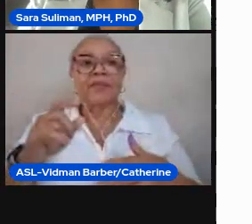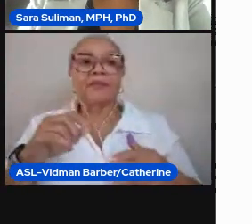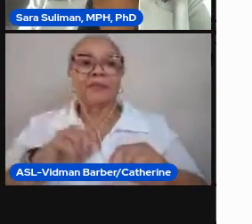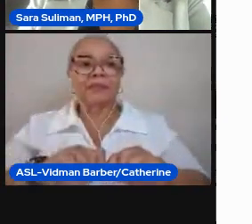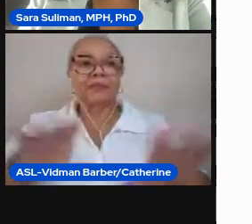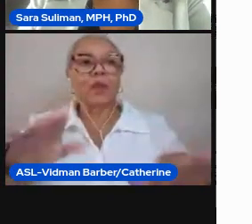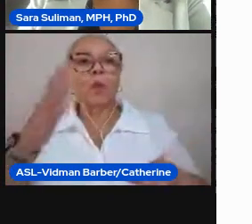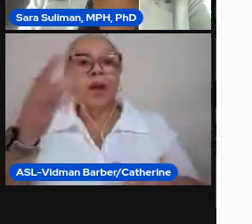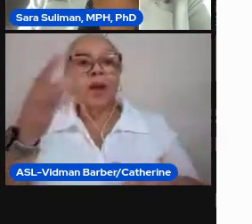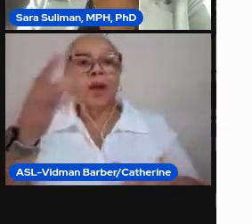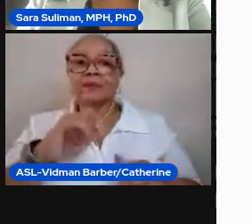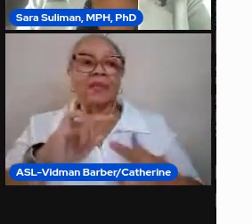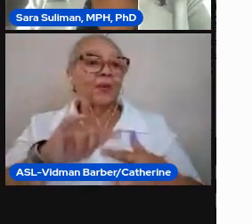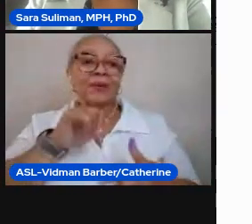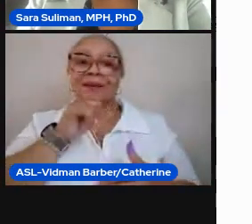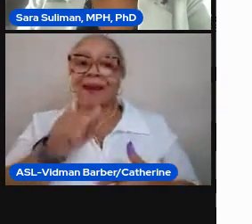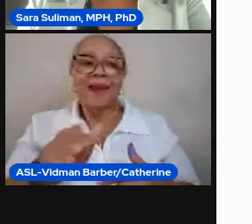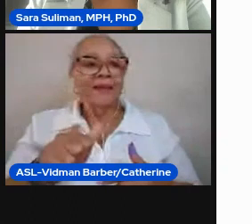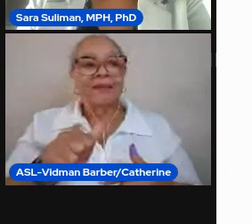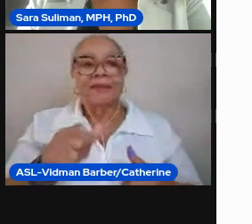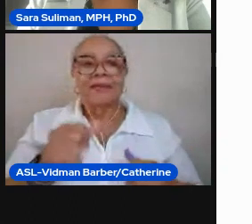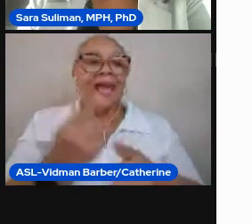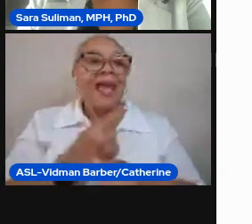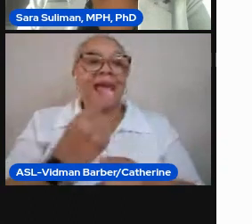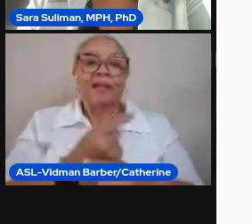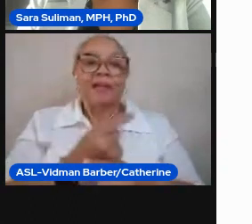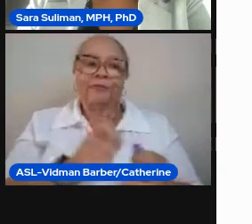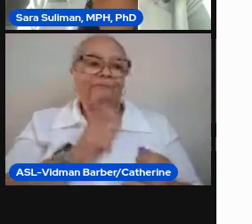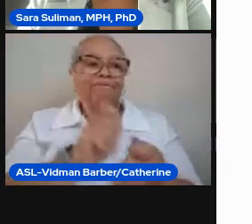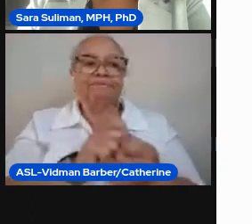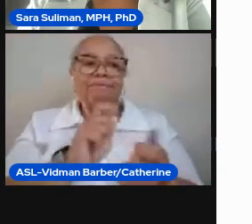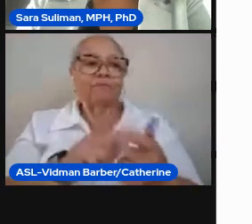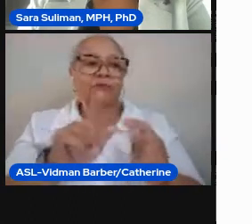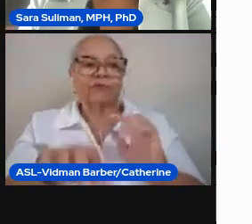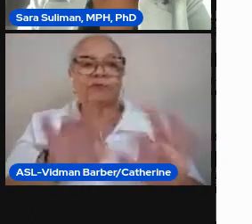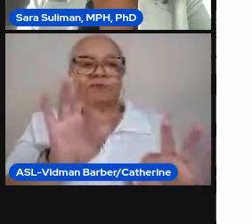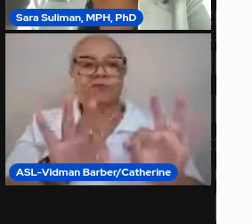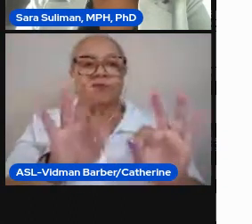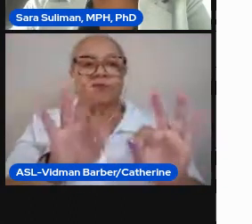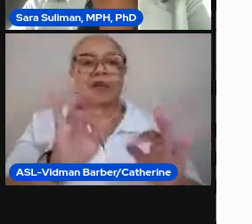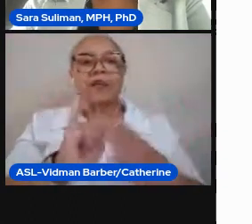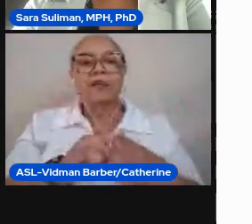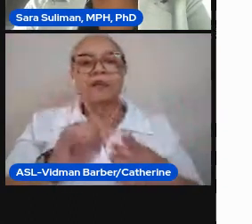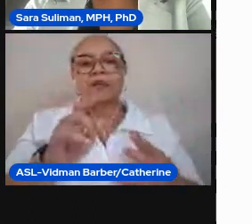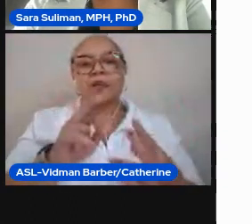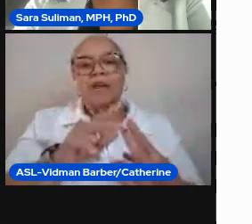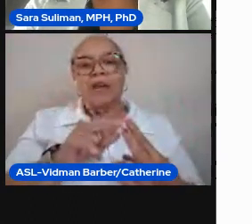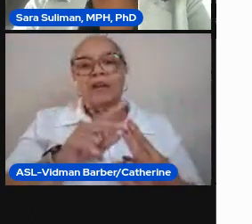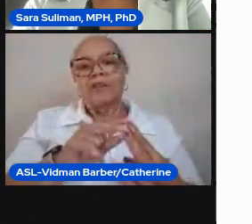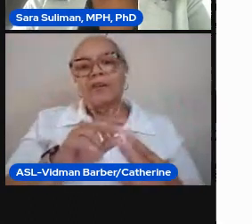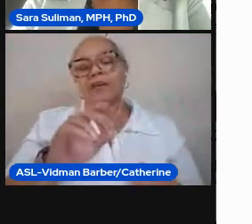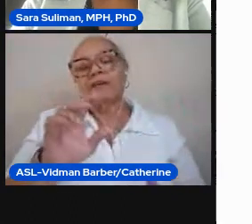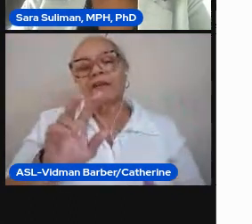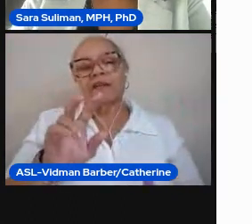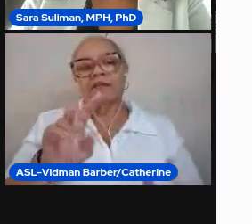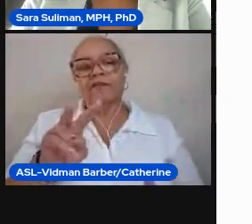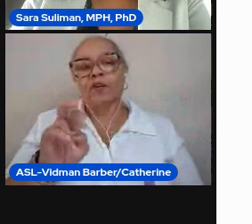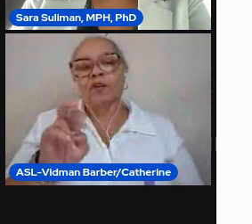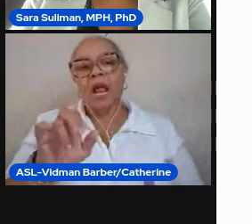was clear that they were not accurate in detecting SARS-CoV-2 either by serology or by PCR.